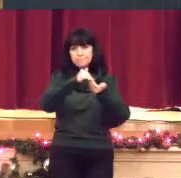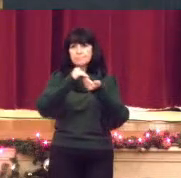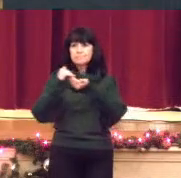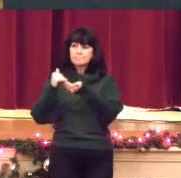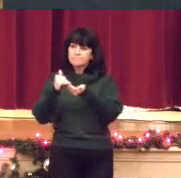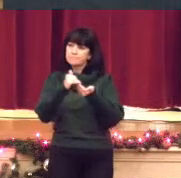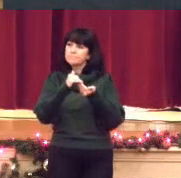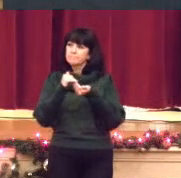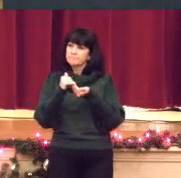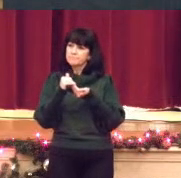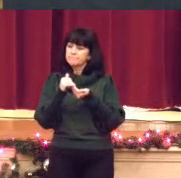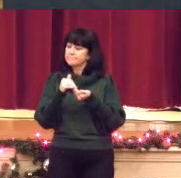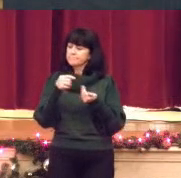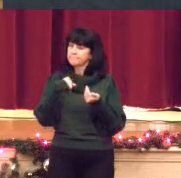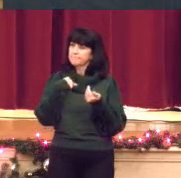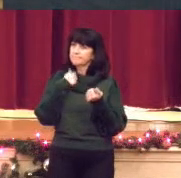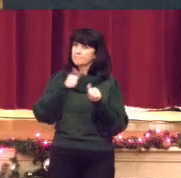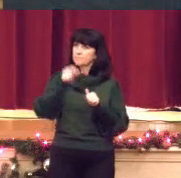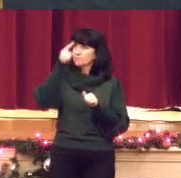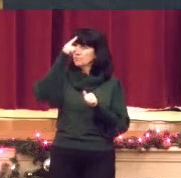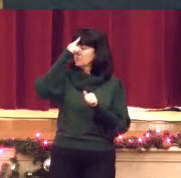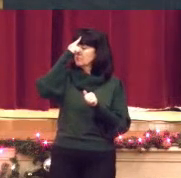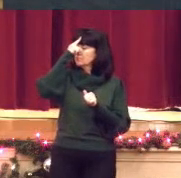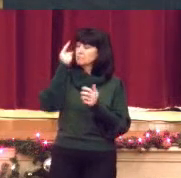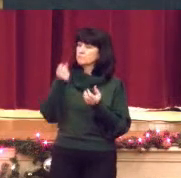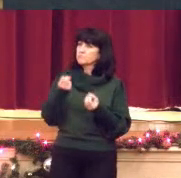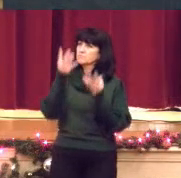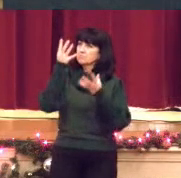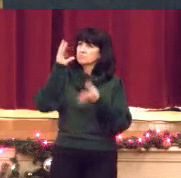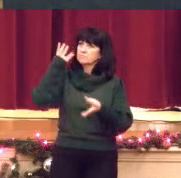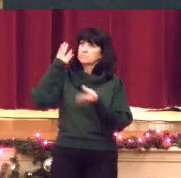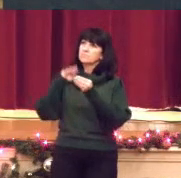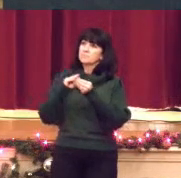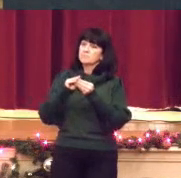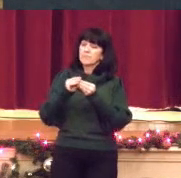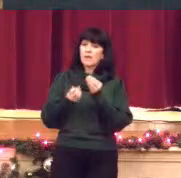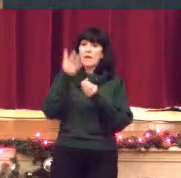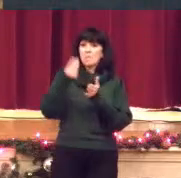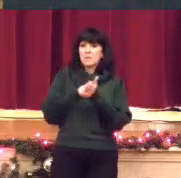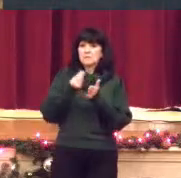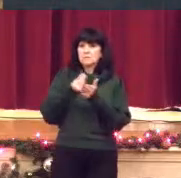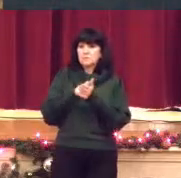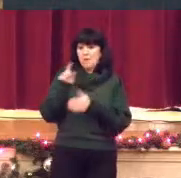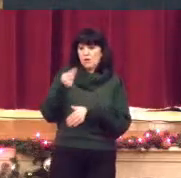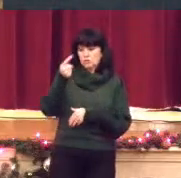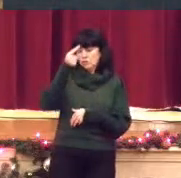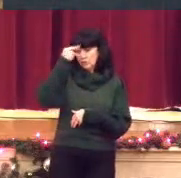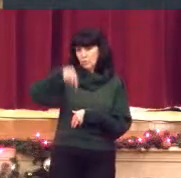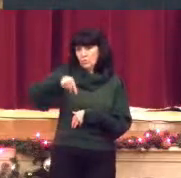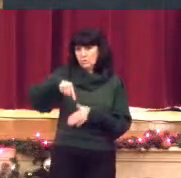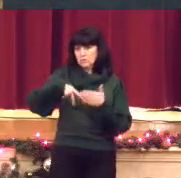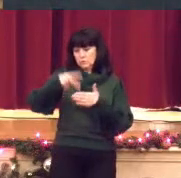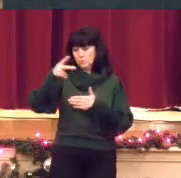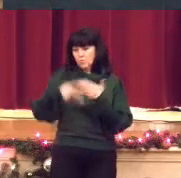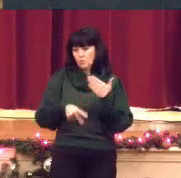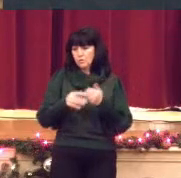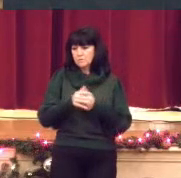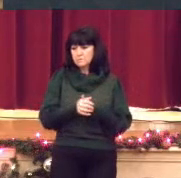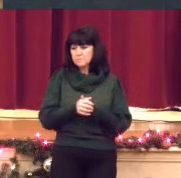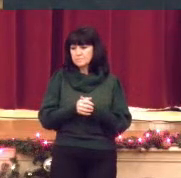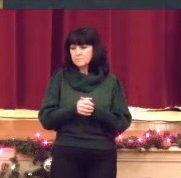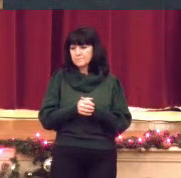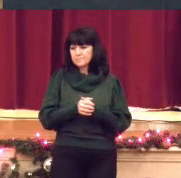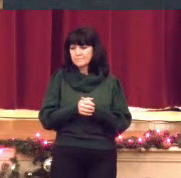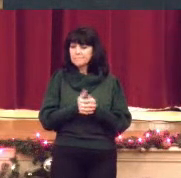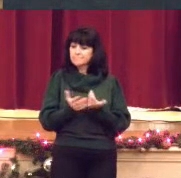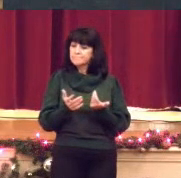I can't total it up how much is directly for this initiative, but I think it's fair to say that the vast majority